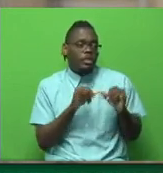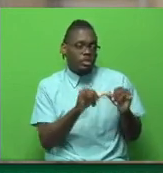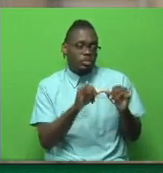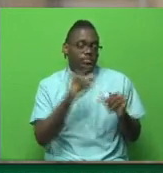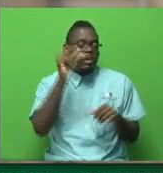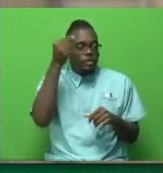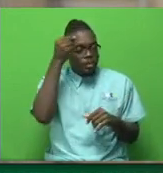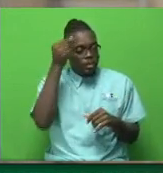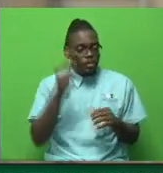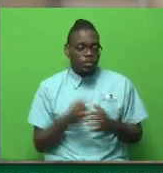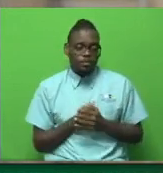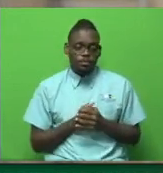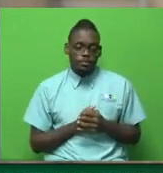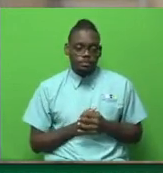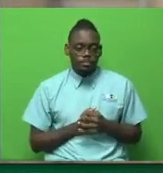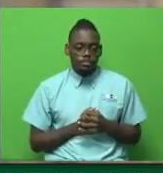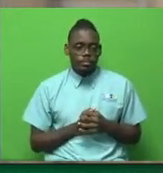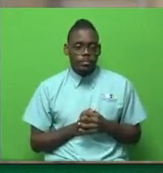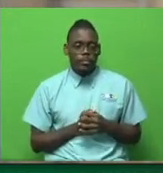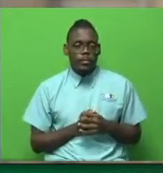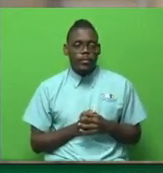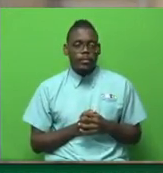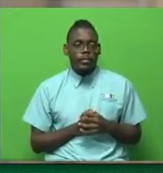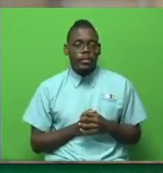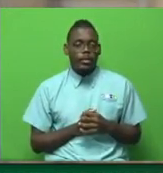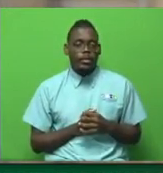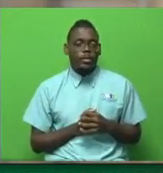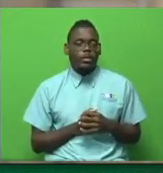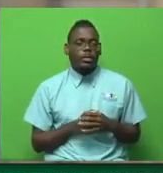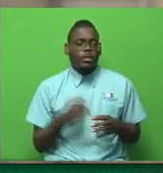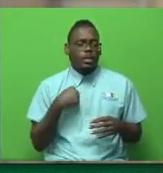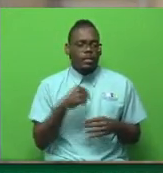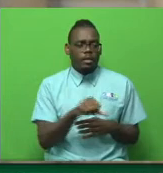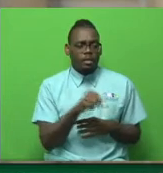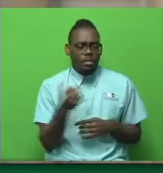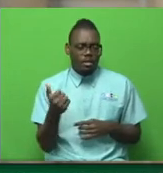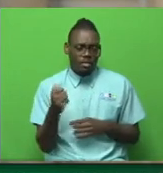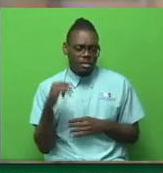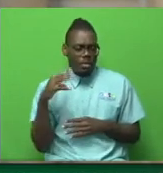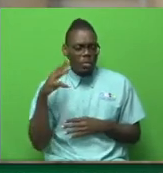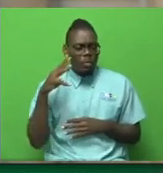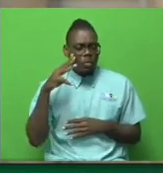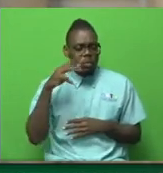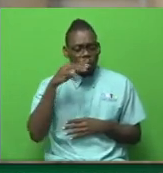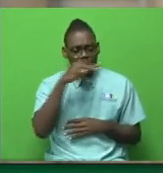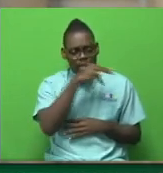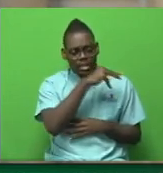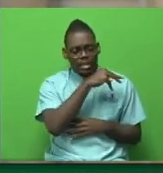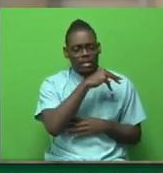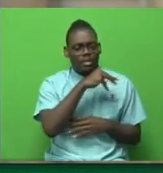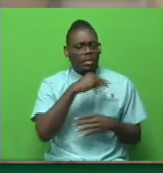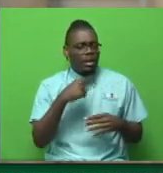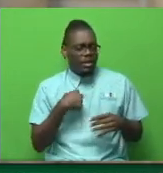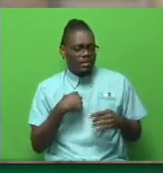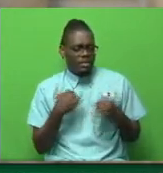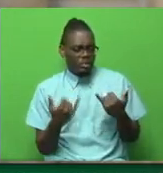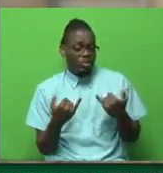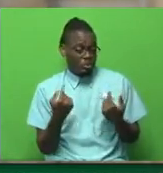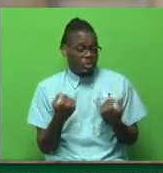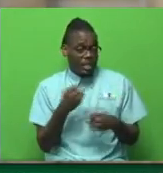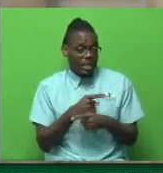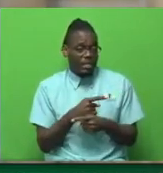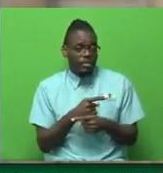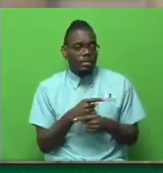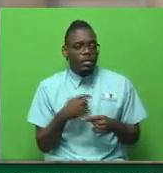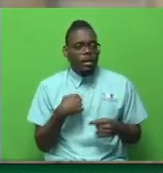Mr Deputy speaker other other strange statements made today and I refer to the member from Karen East